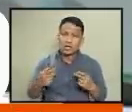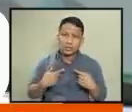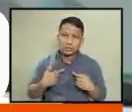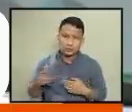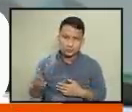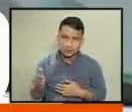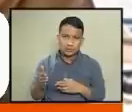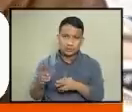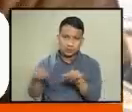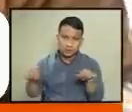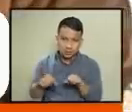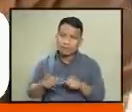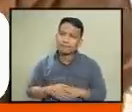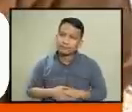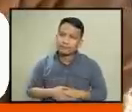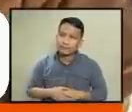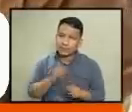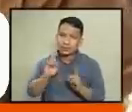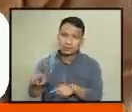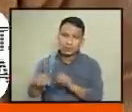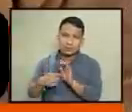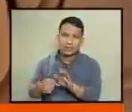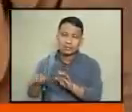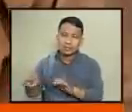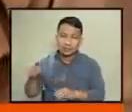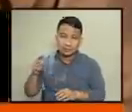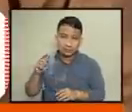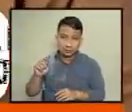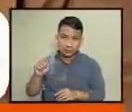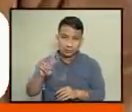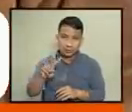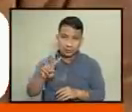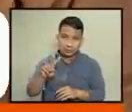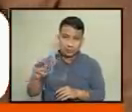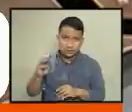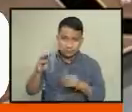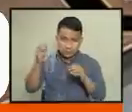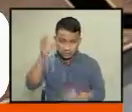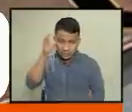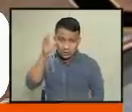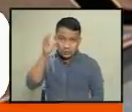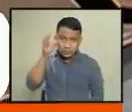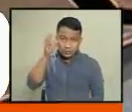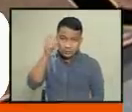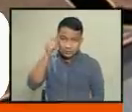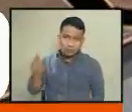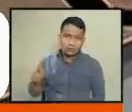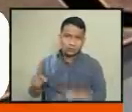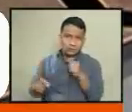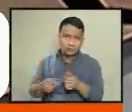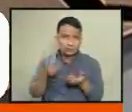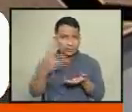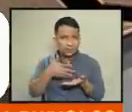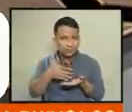fissuring in these areas. Sinagot naman ng PHIVOLCS ang batikos ni Talisay Vice Mayor Charlie Natanauan, giit ng ahensya. Pinag-aralan